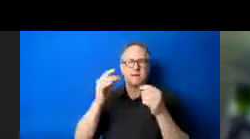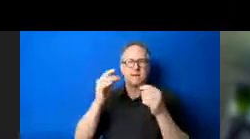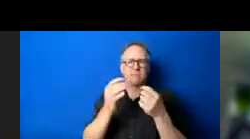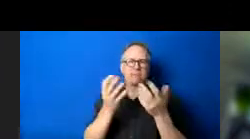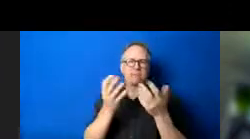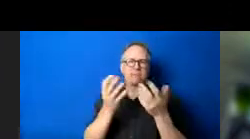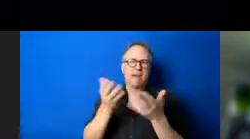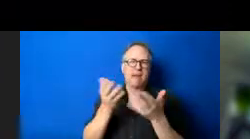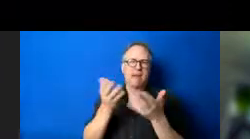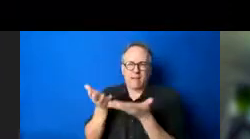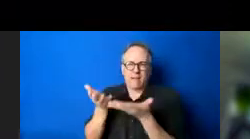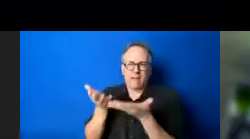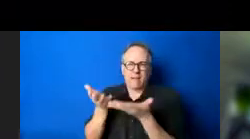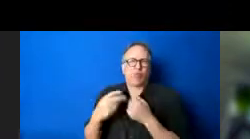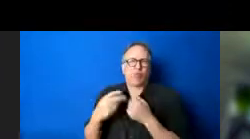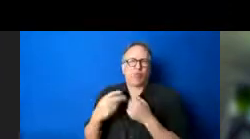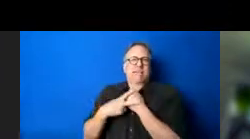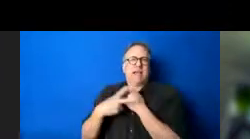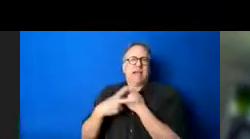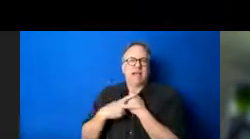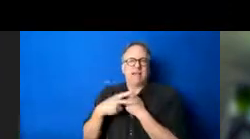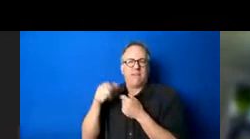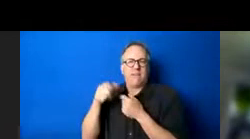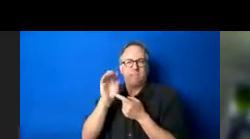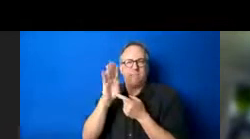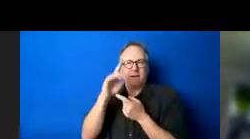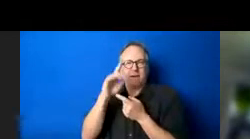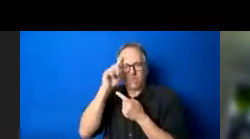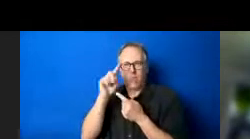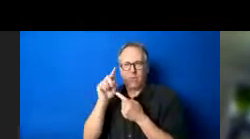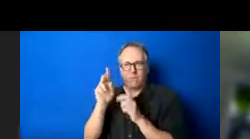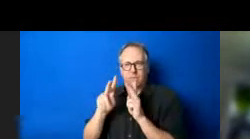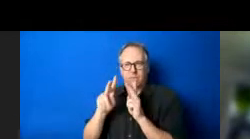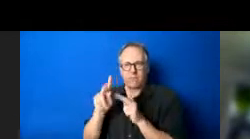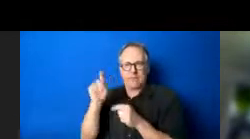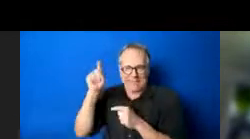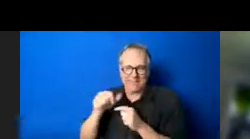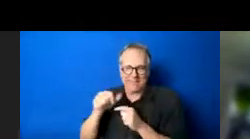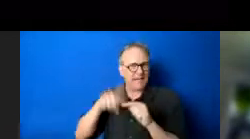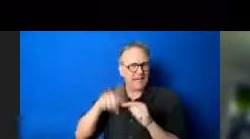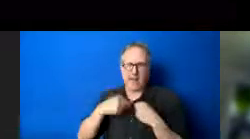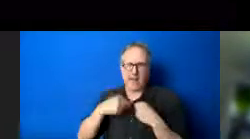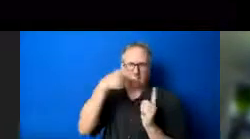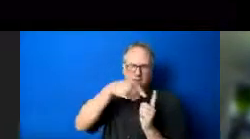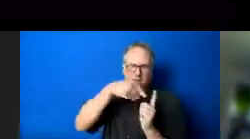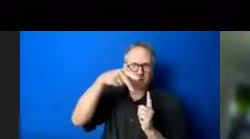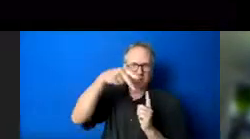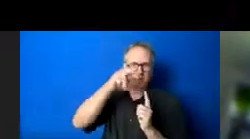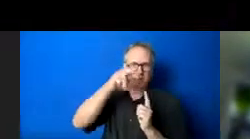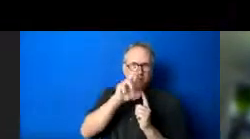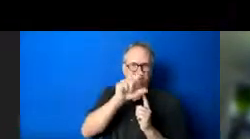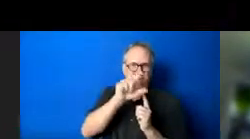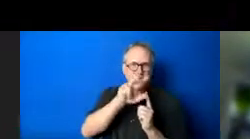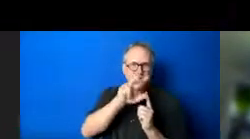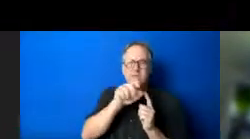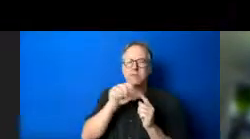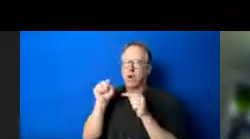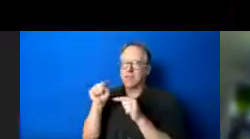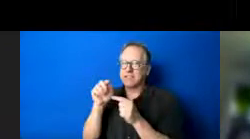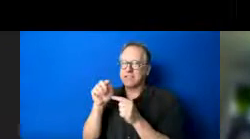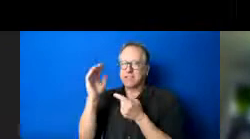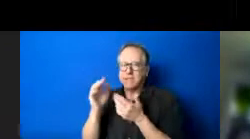we have for people who really can't take Paxlovid. But this is the one that's probably going to be